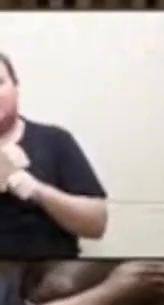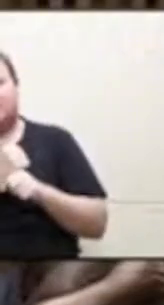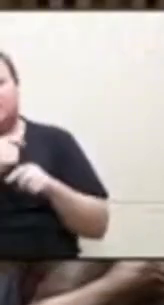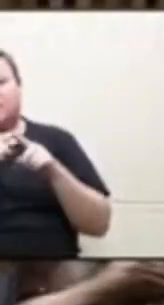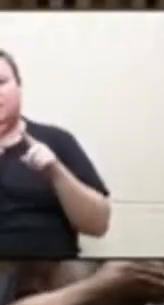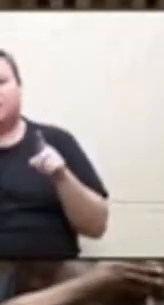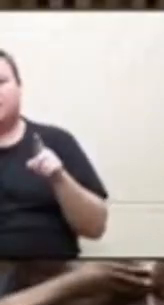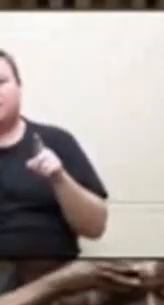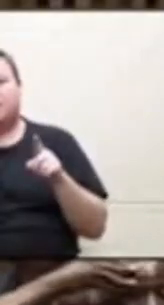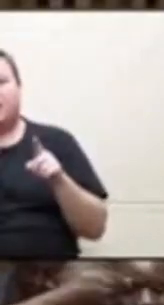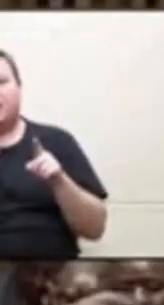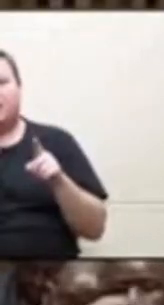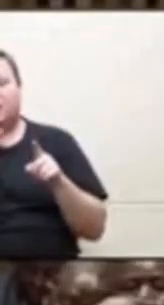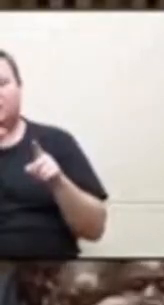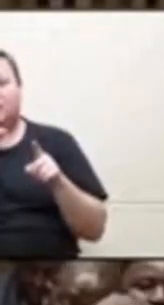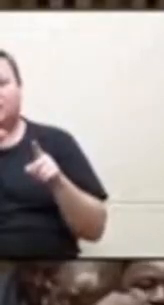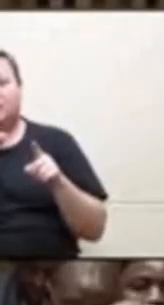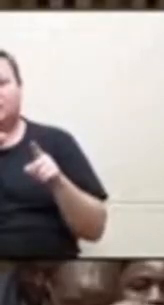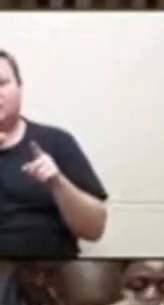extra